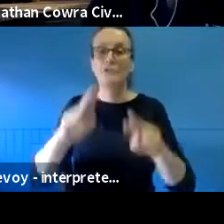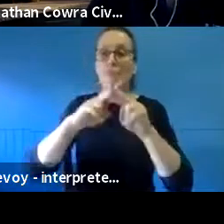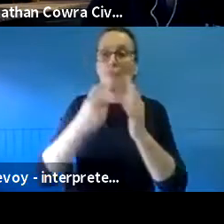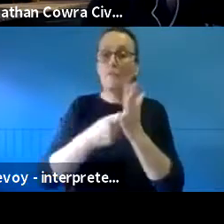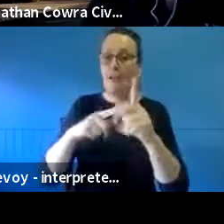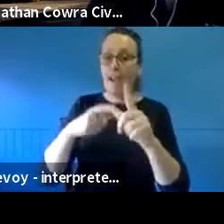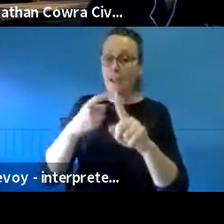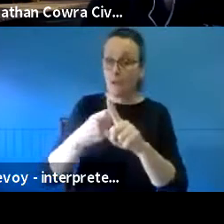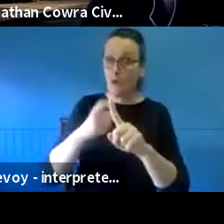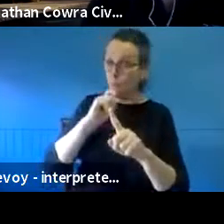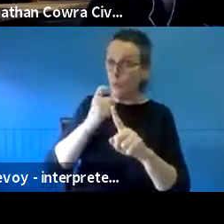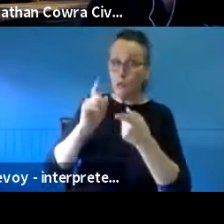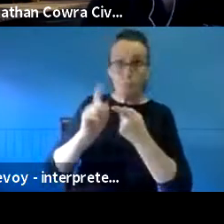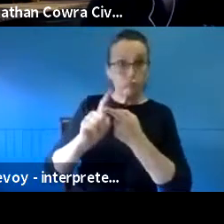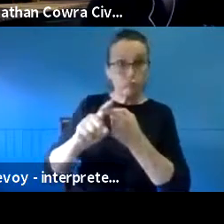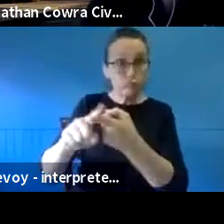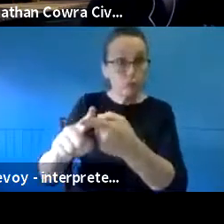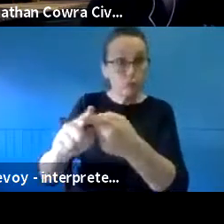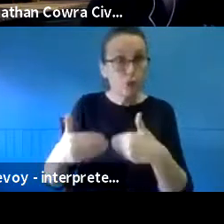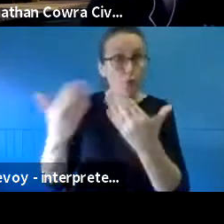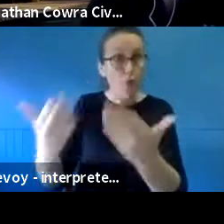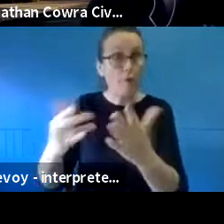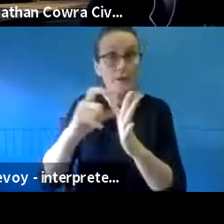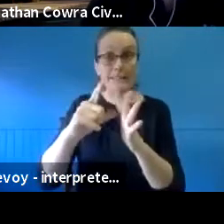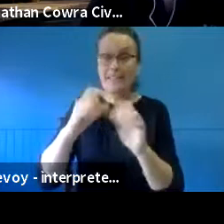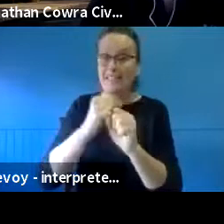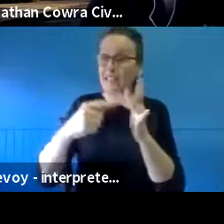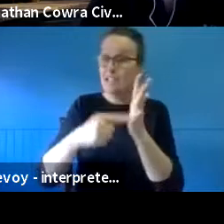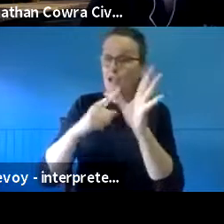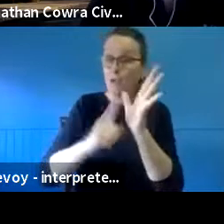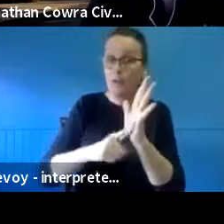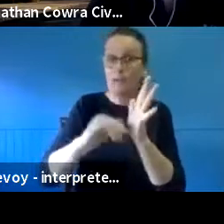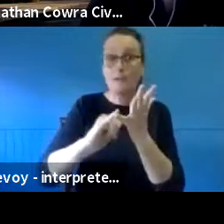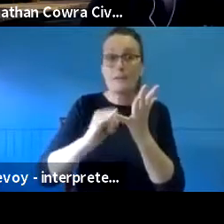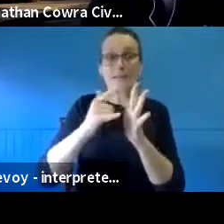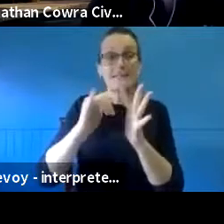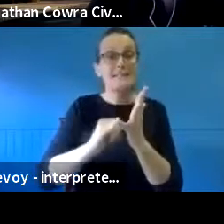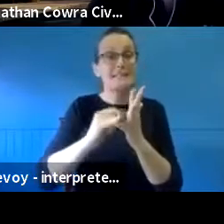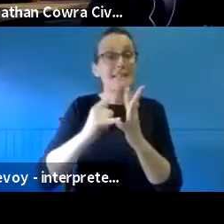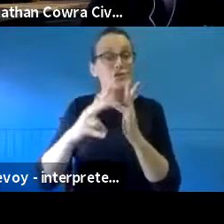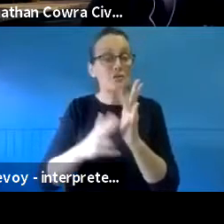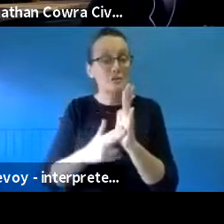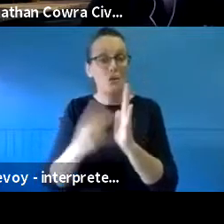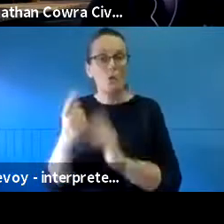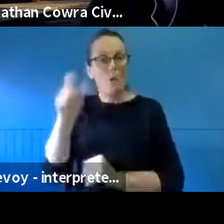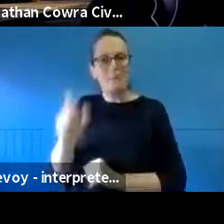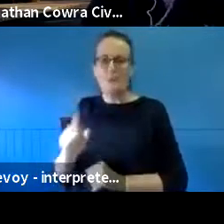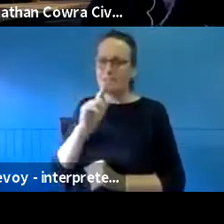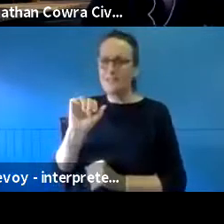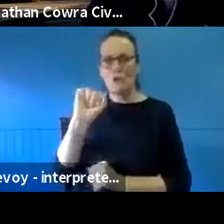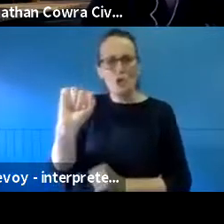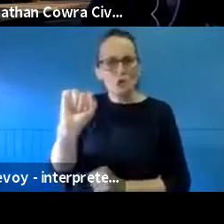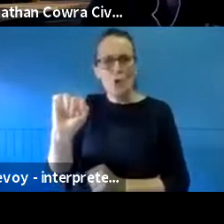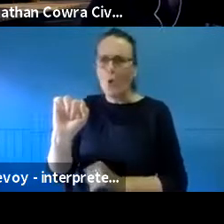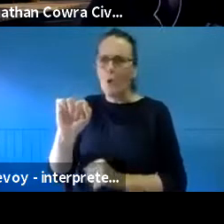offering digital sessions once things go back to normal? Anonymous attendee found your insights very